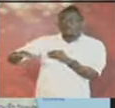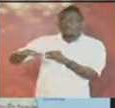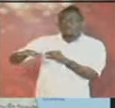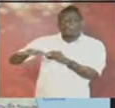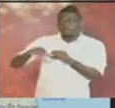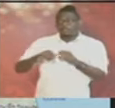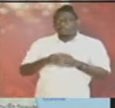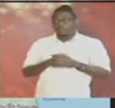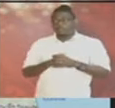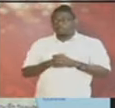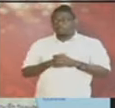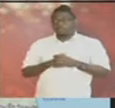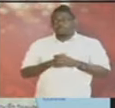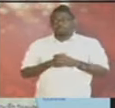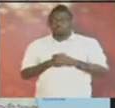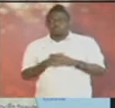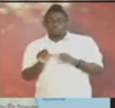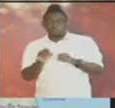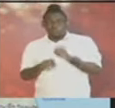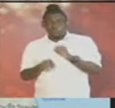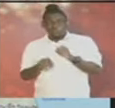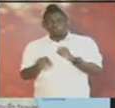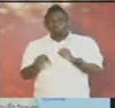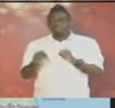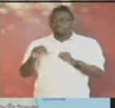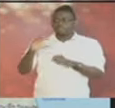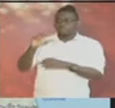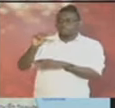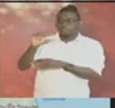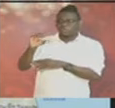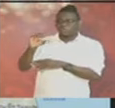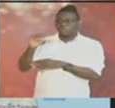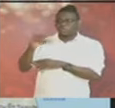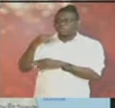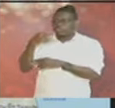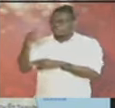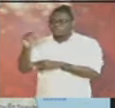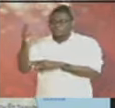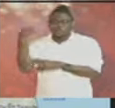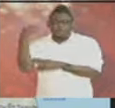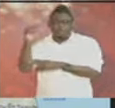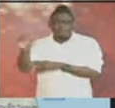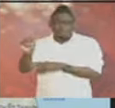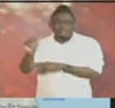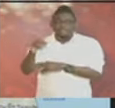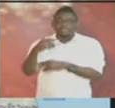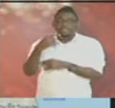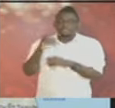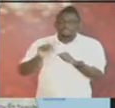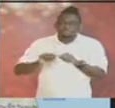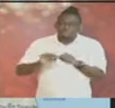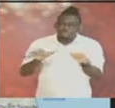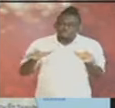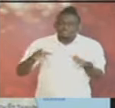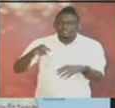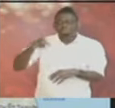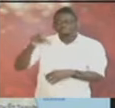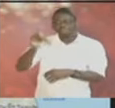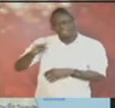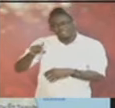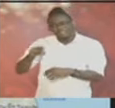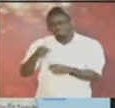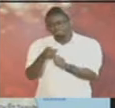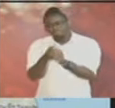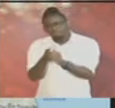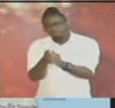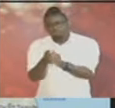effect, which CMO would have mentioned on Monday. And it speaks to us on the need for us to continue to practice the measures, the COVID-19 measures which